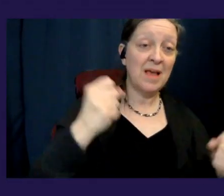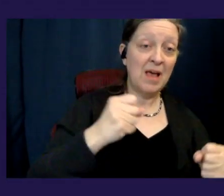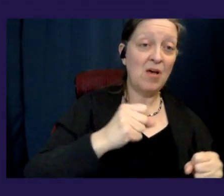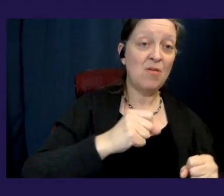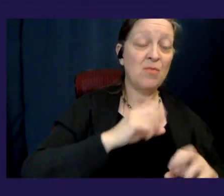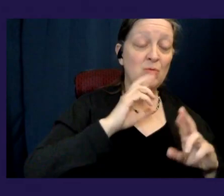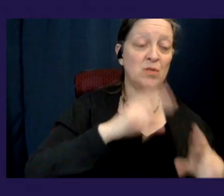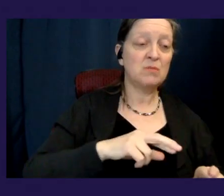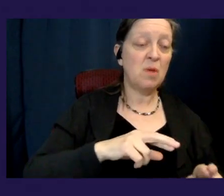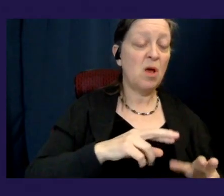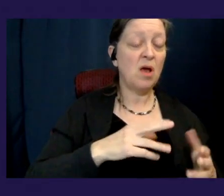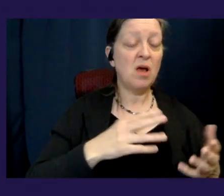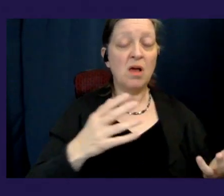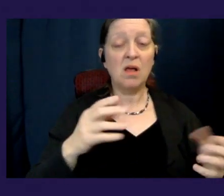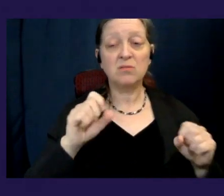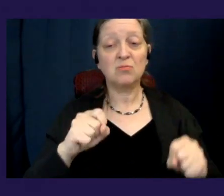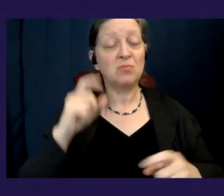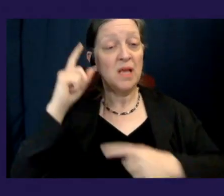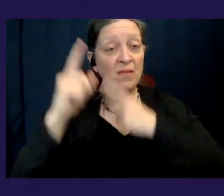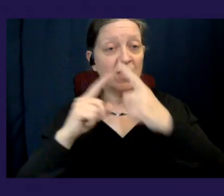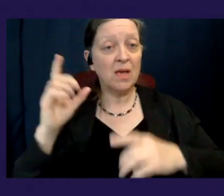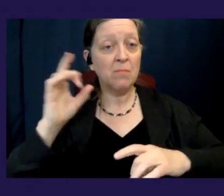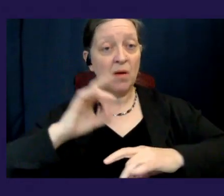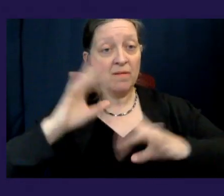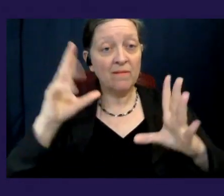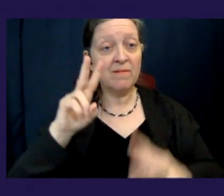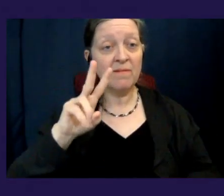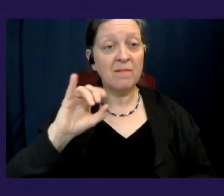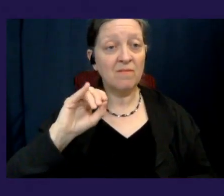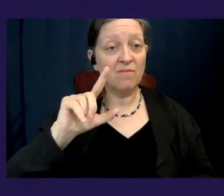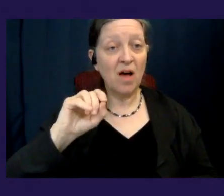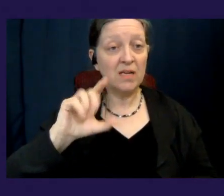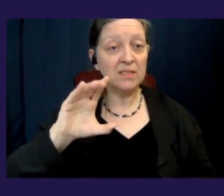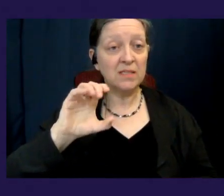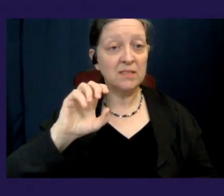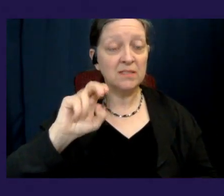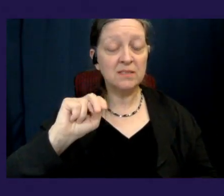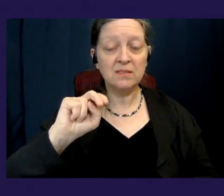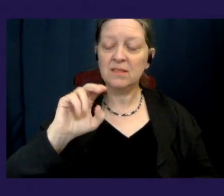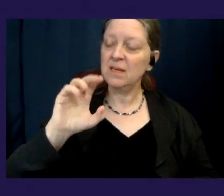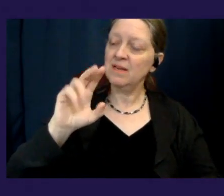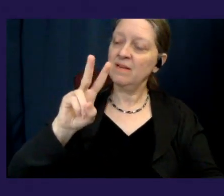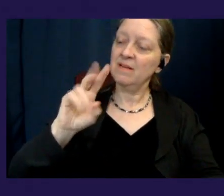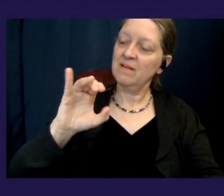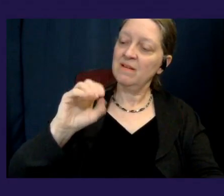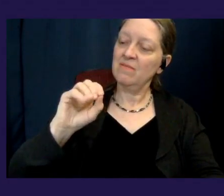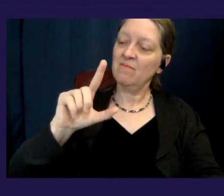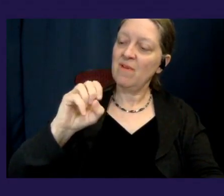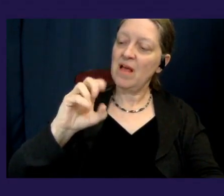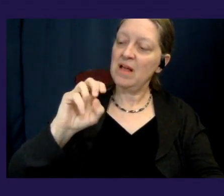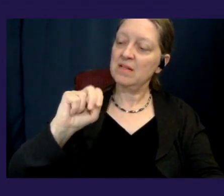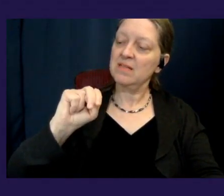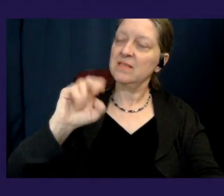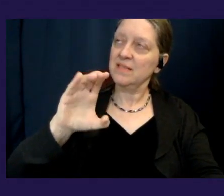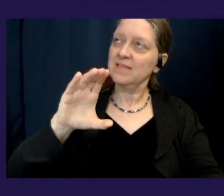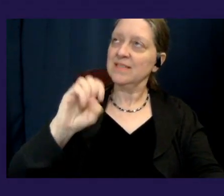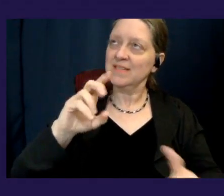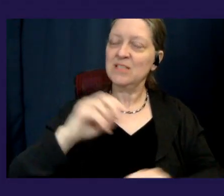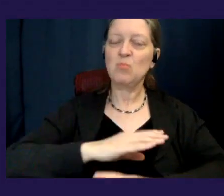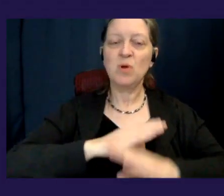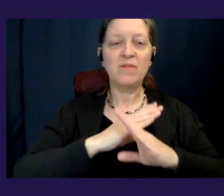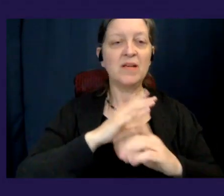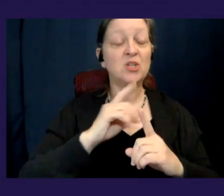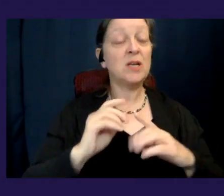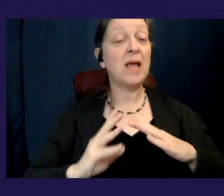prevention, or information about immigration laws and the border and the strains that puts